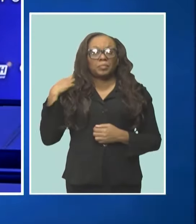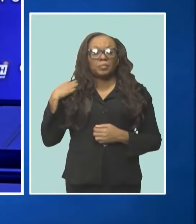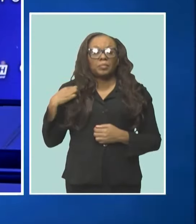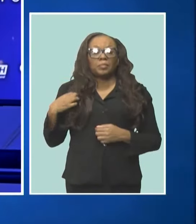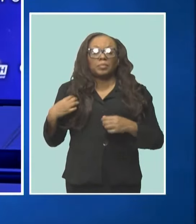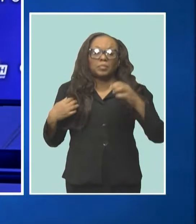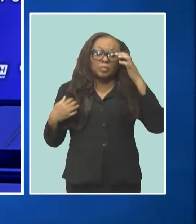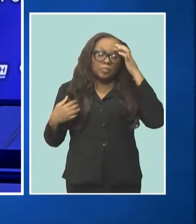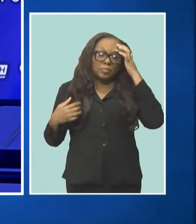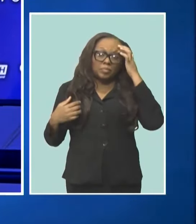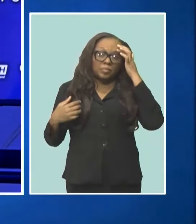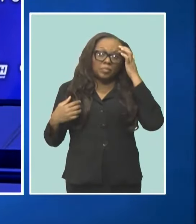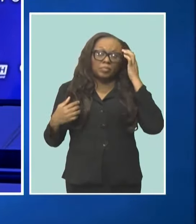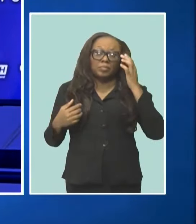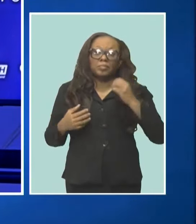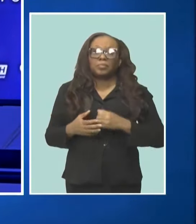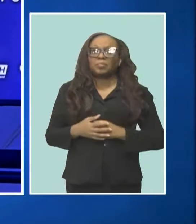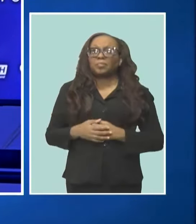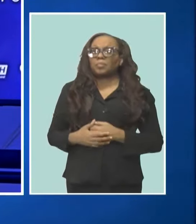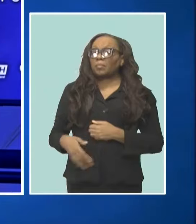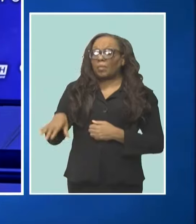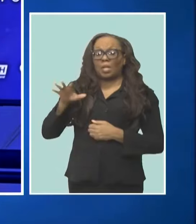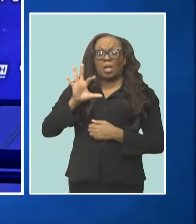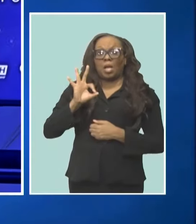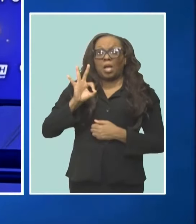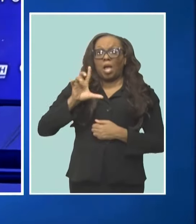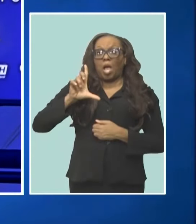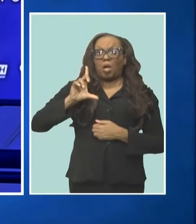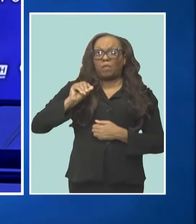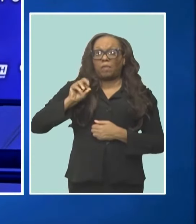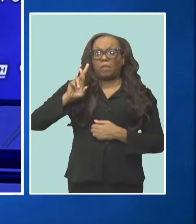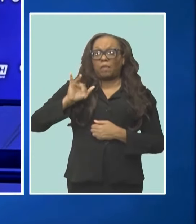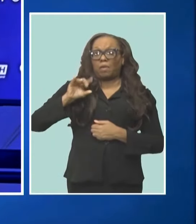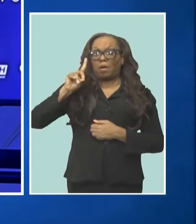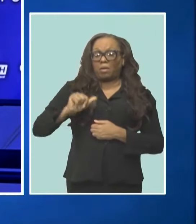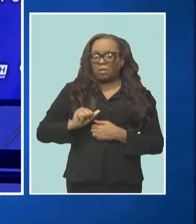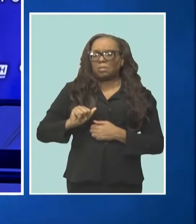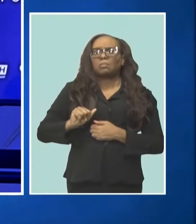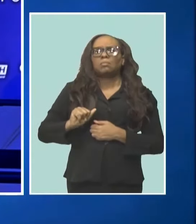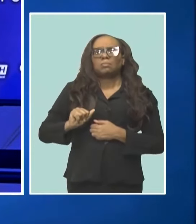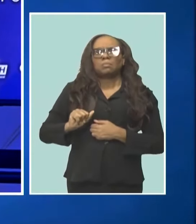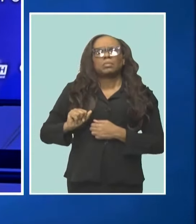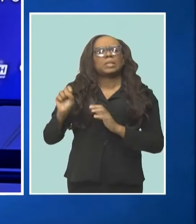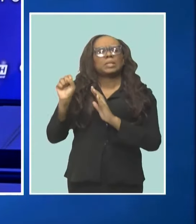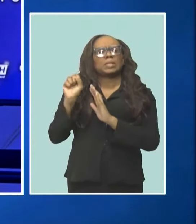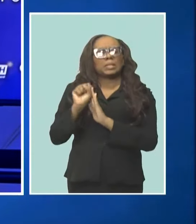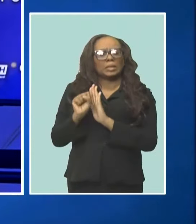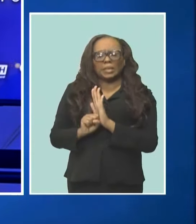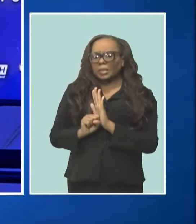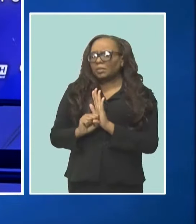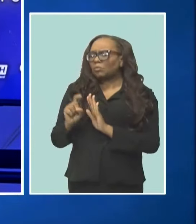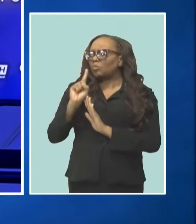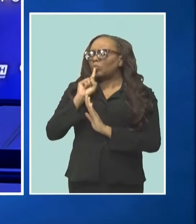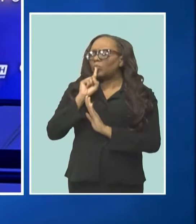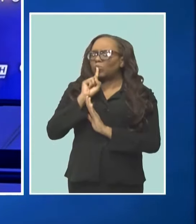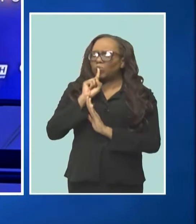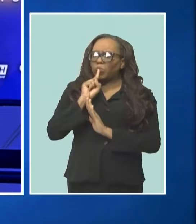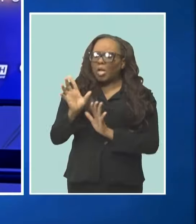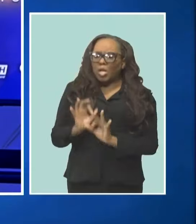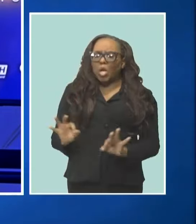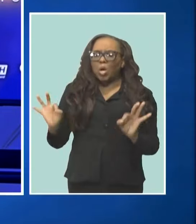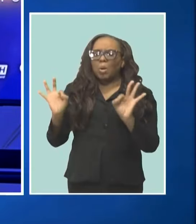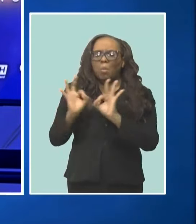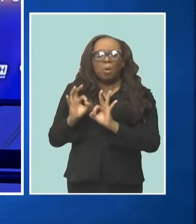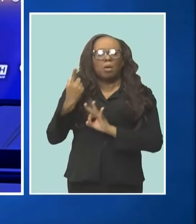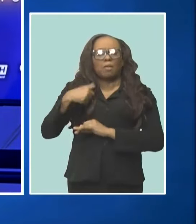in a very real sense, is the engine of commerce of the Caribbean region. Caribbean depends on much 7-day supply of